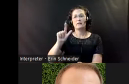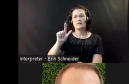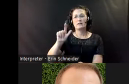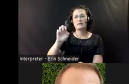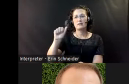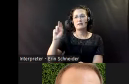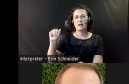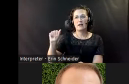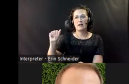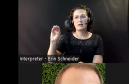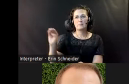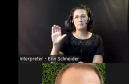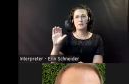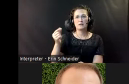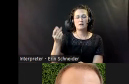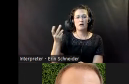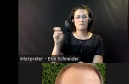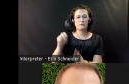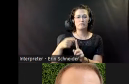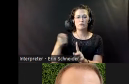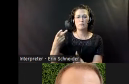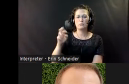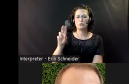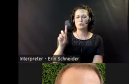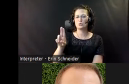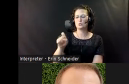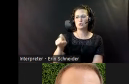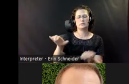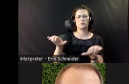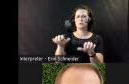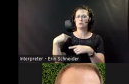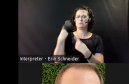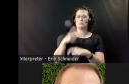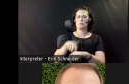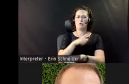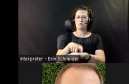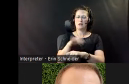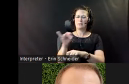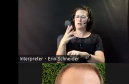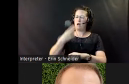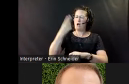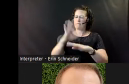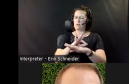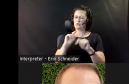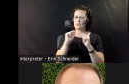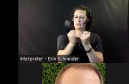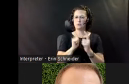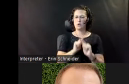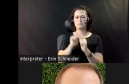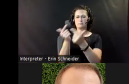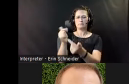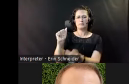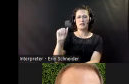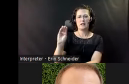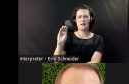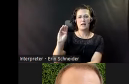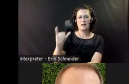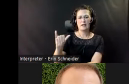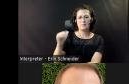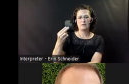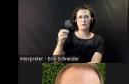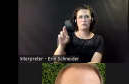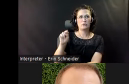Purdue University, who's been doing this a while and has a very high functioning BRM team. So let me turn it over to Ms. Amy Hernandez,